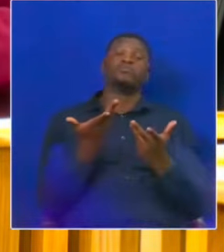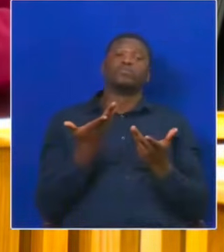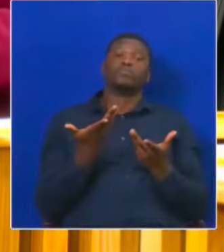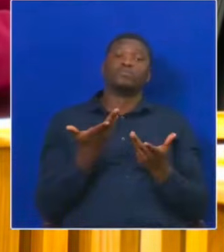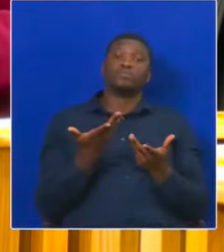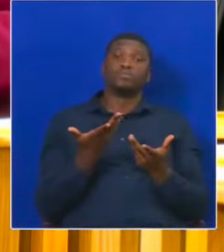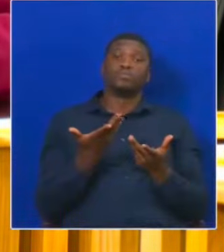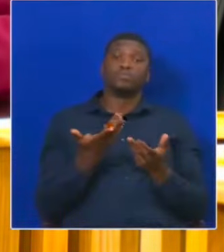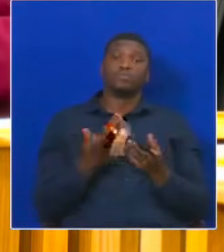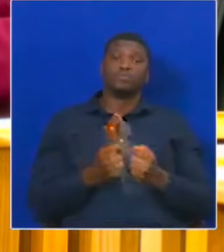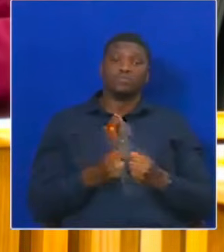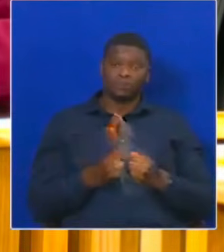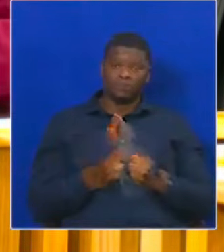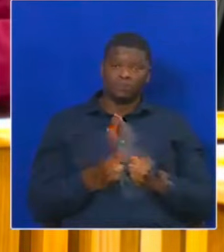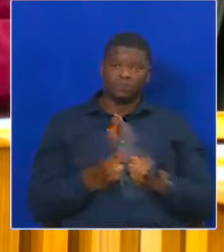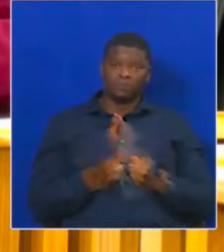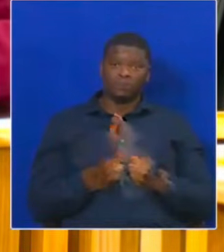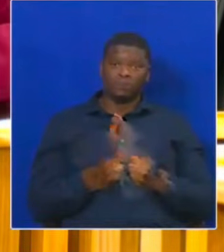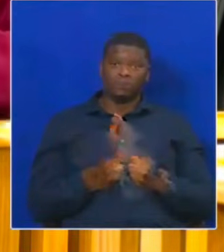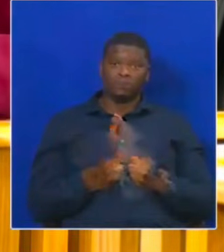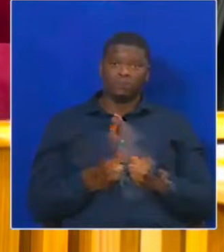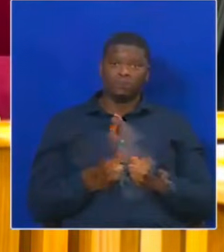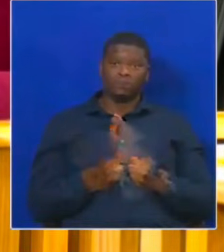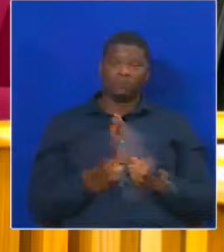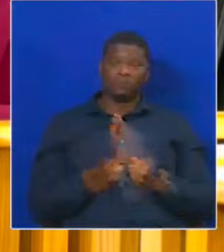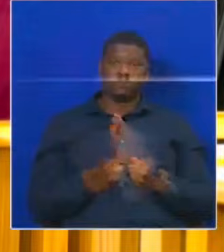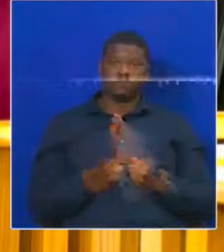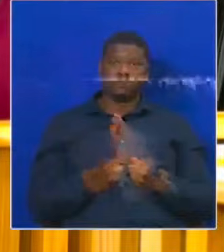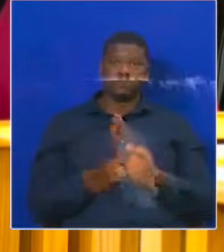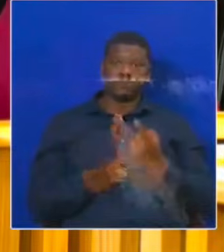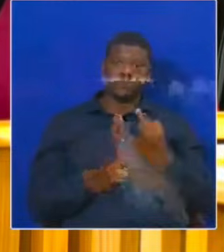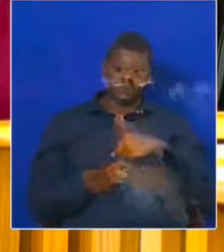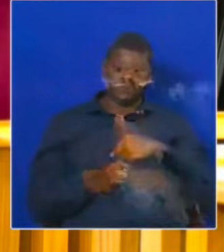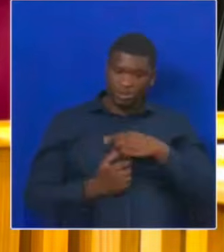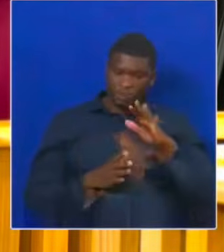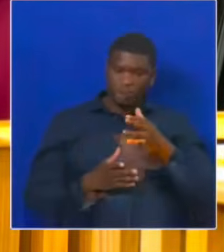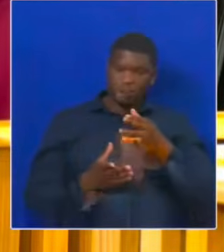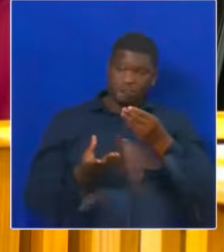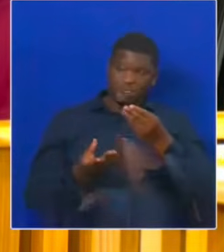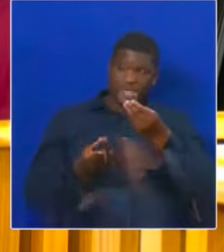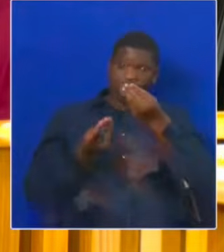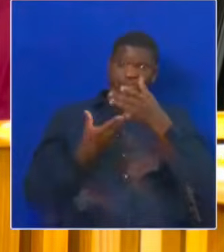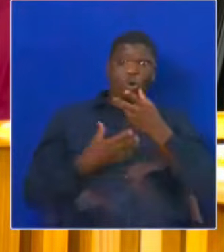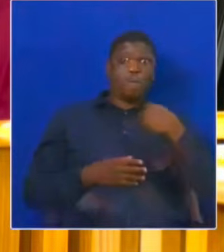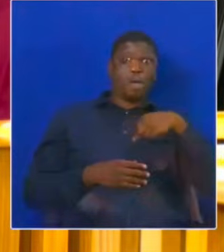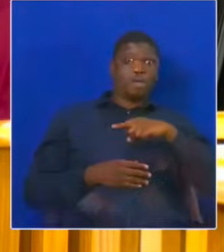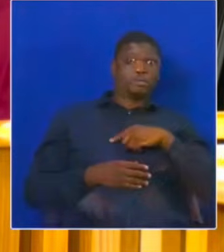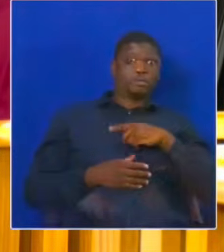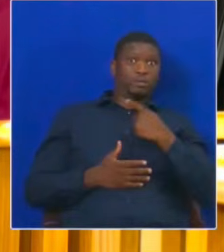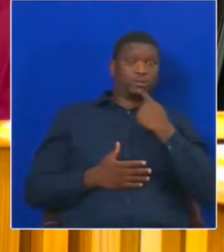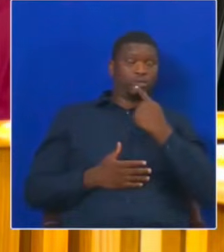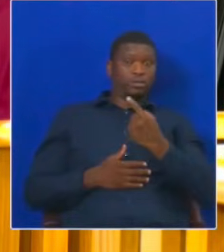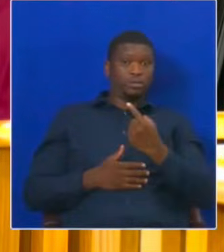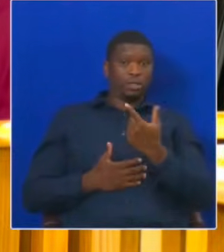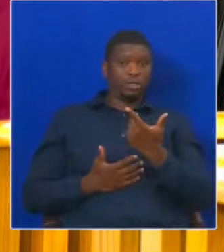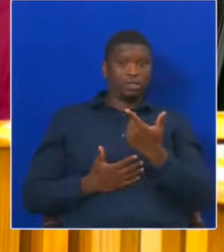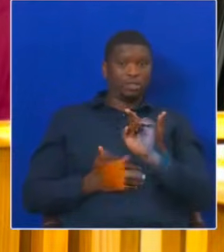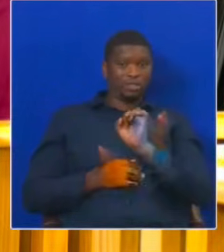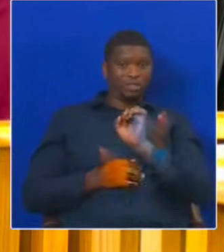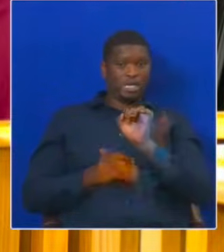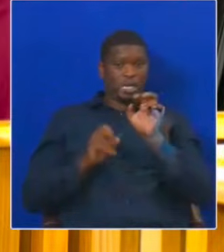we were then informed that the matter has